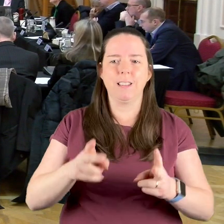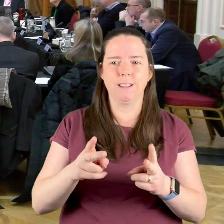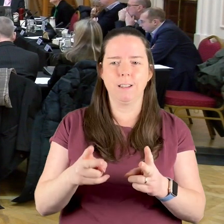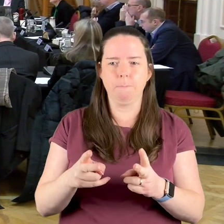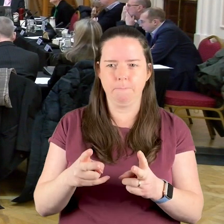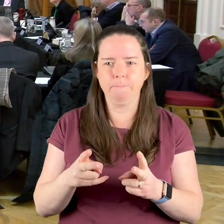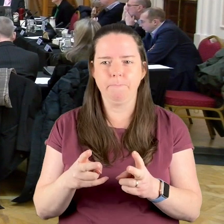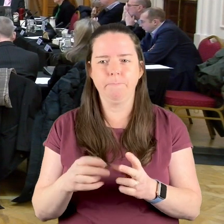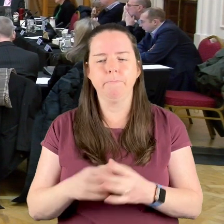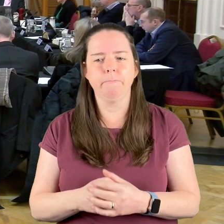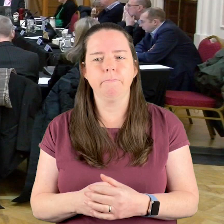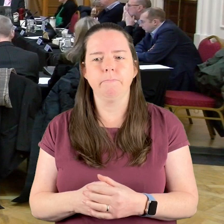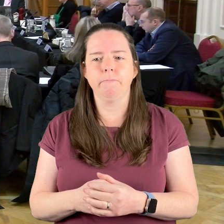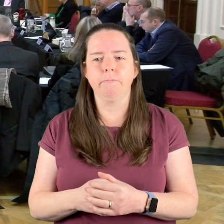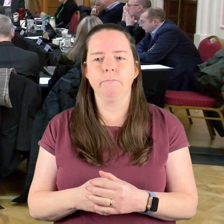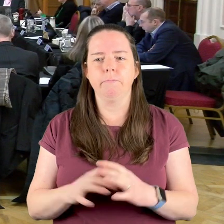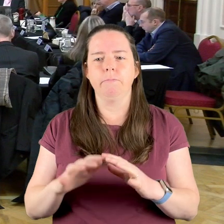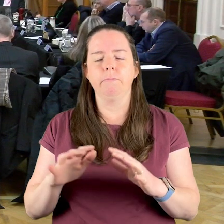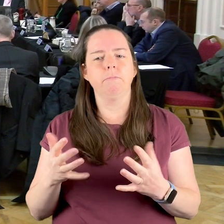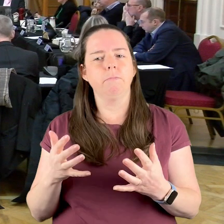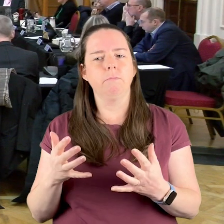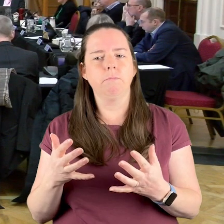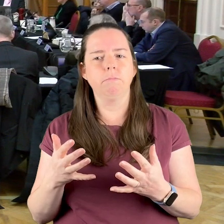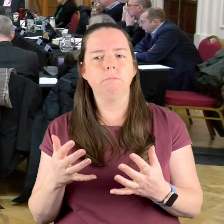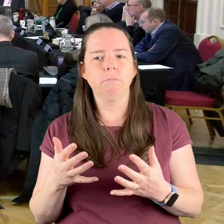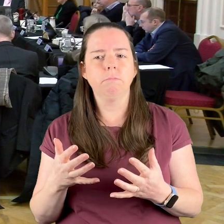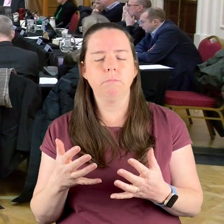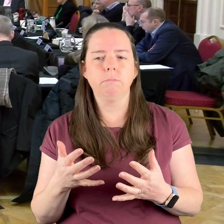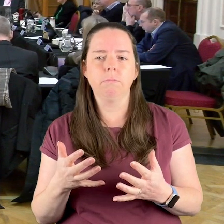system was born